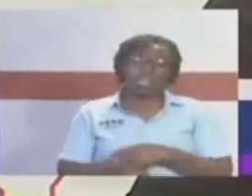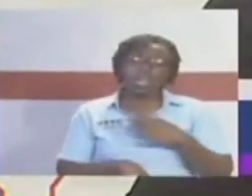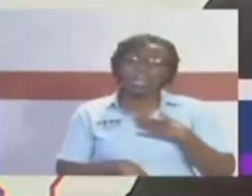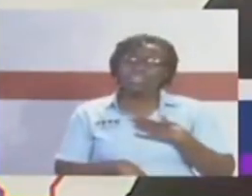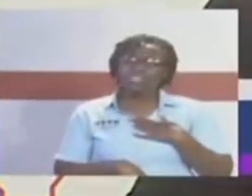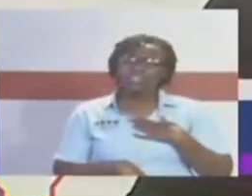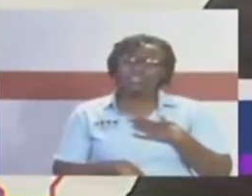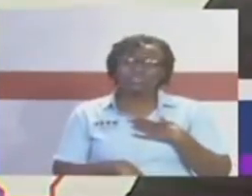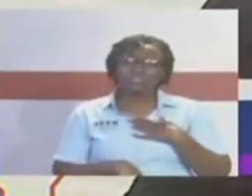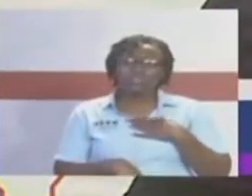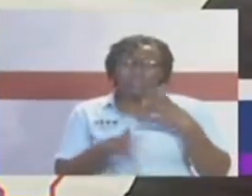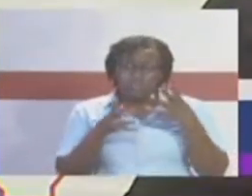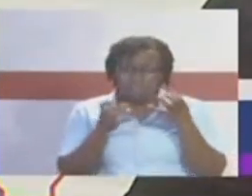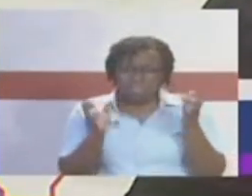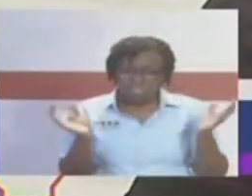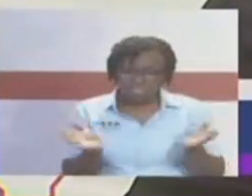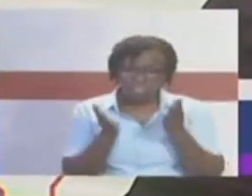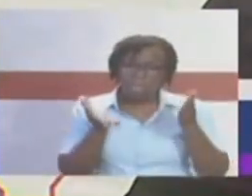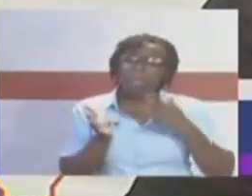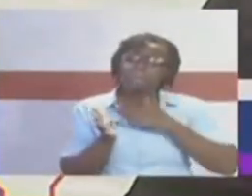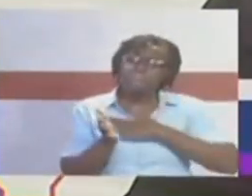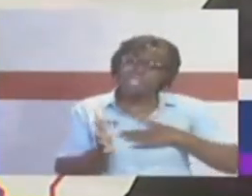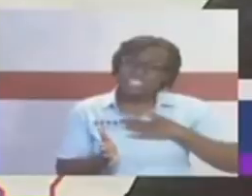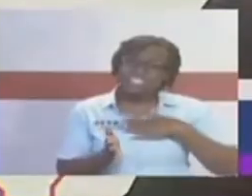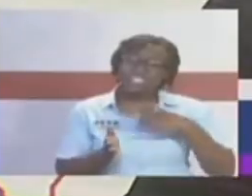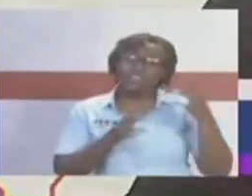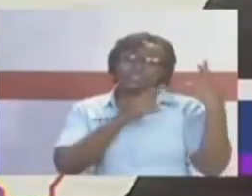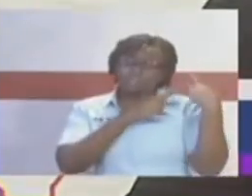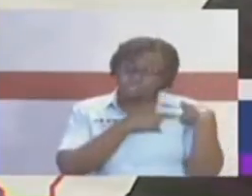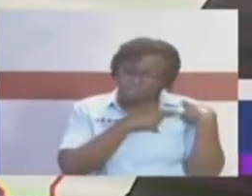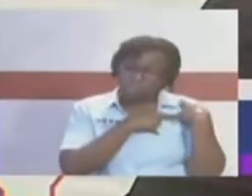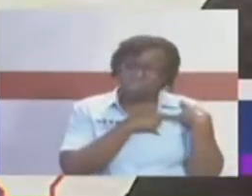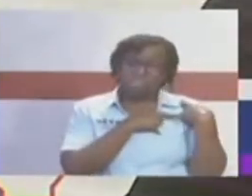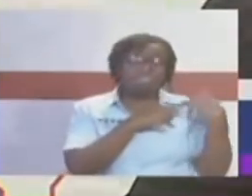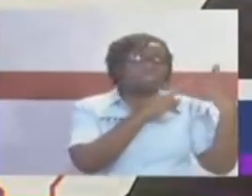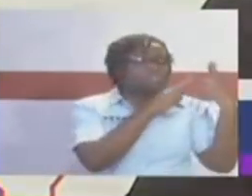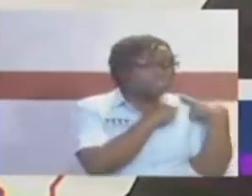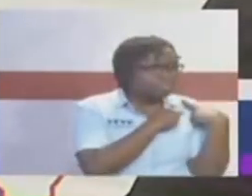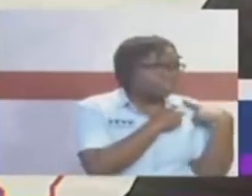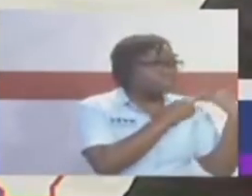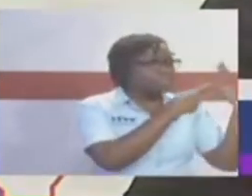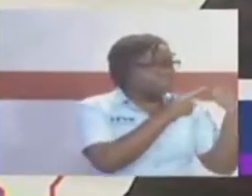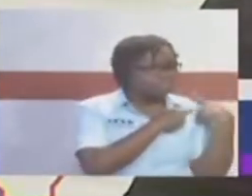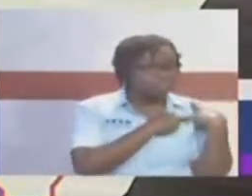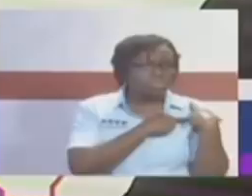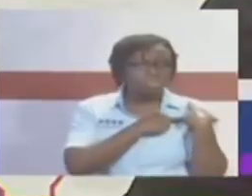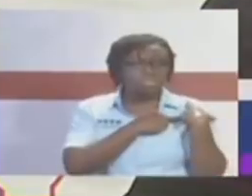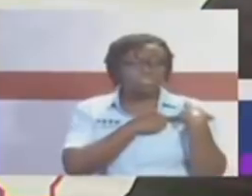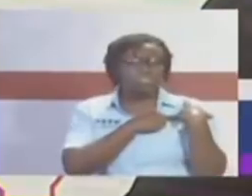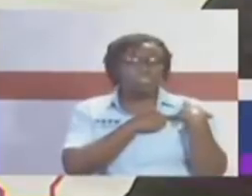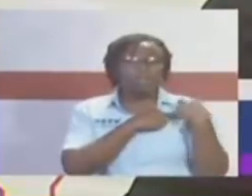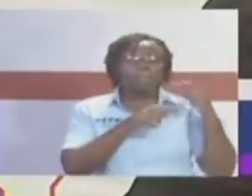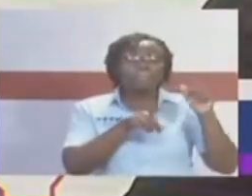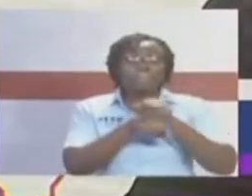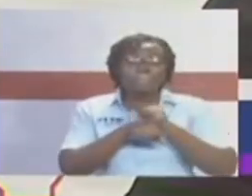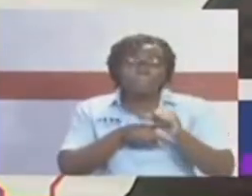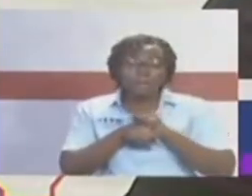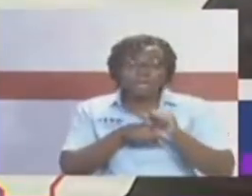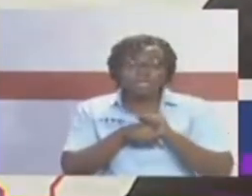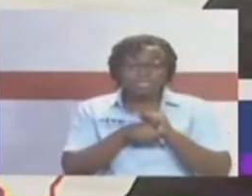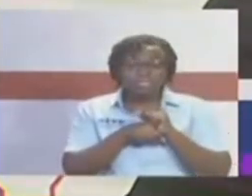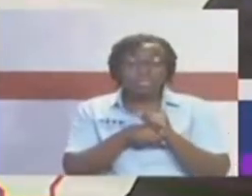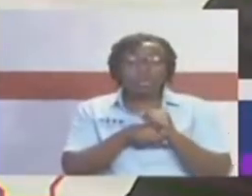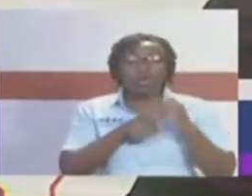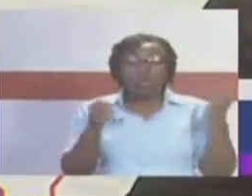and everyone today. Be responsible, be responsible, be responsible. Practice and uphold all